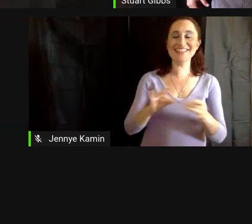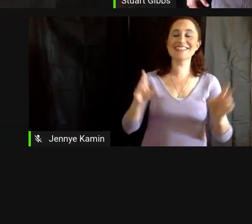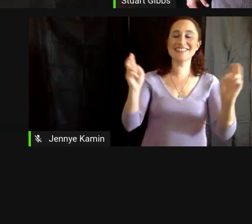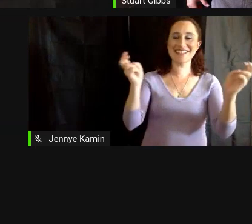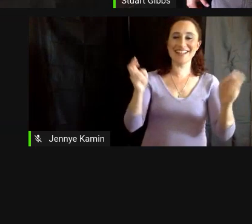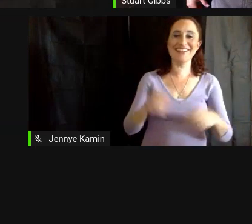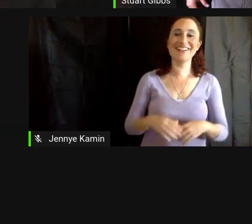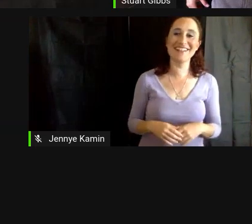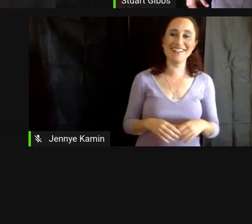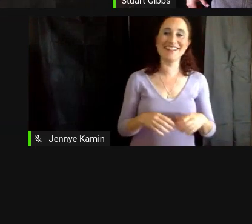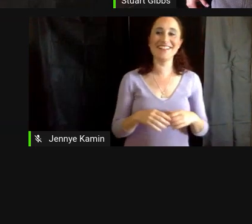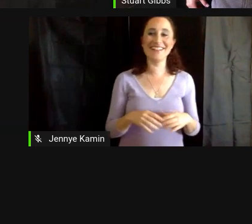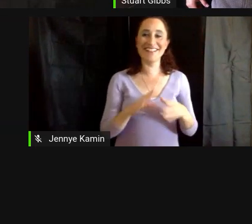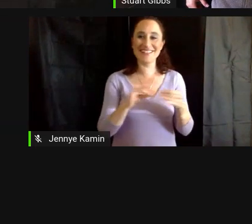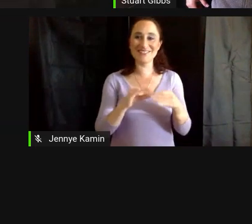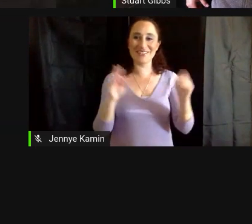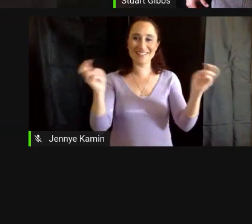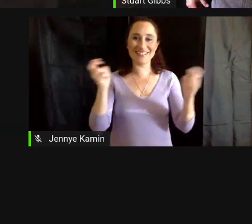Excellent.